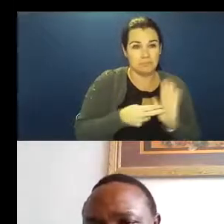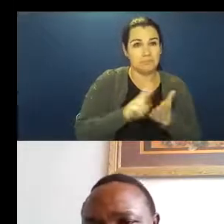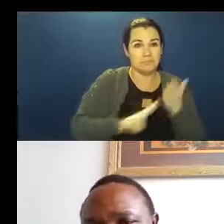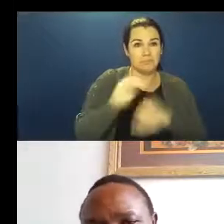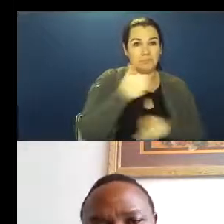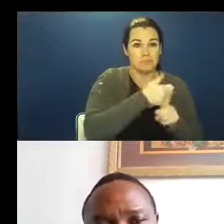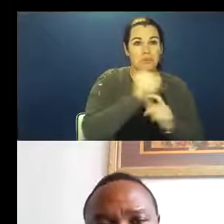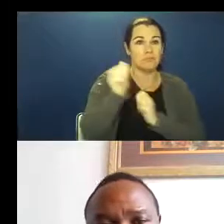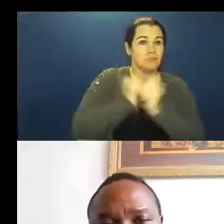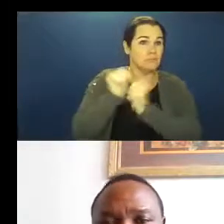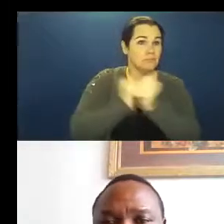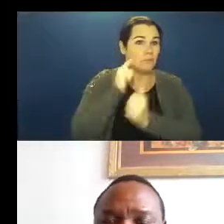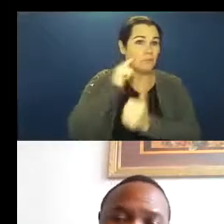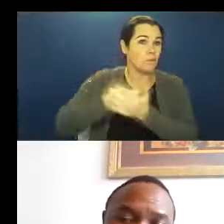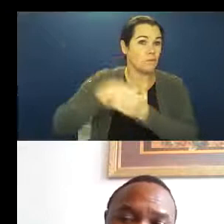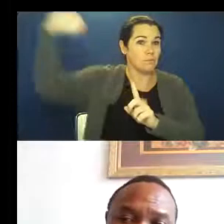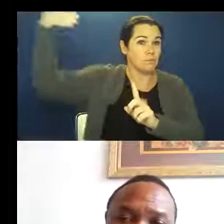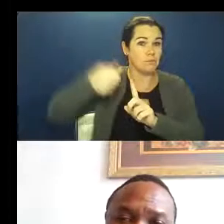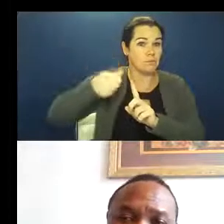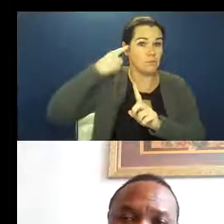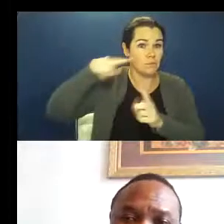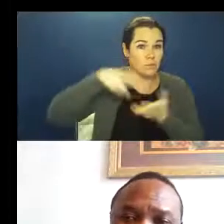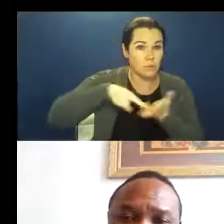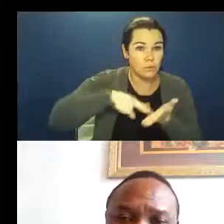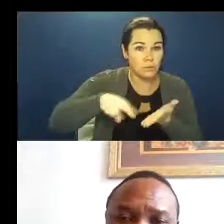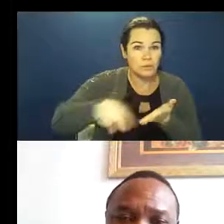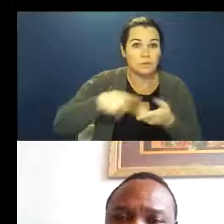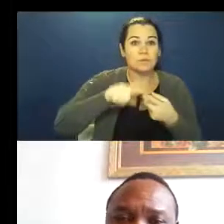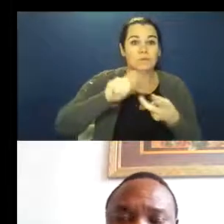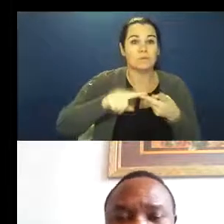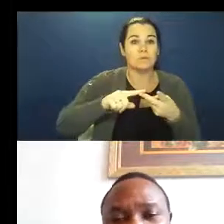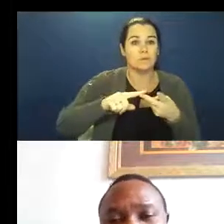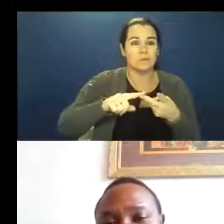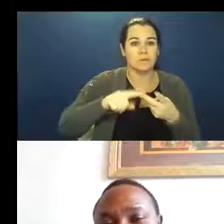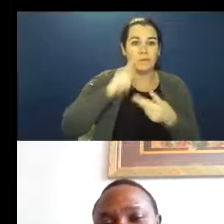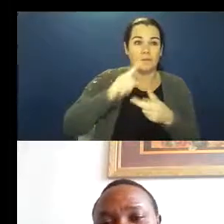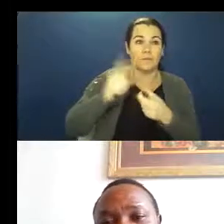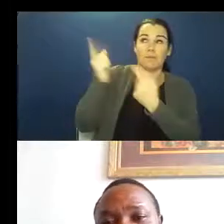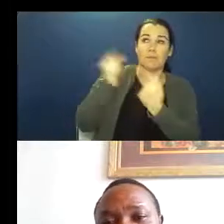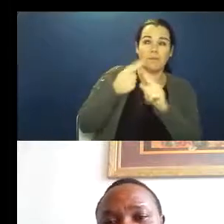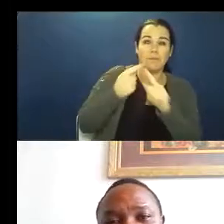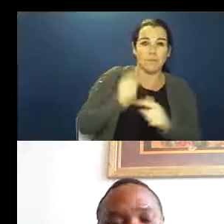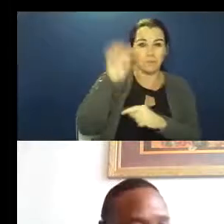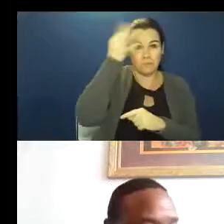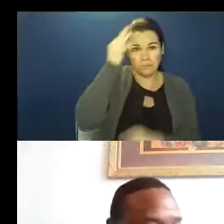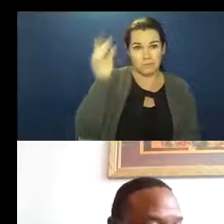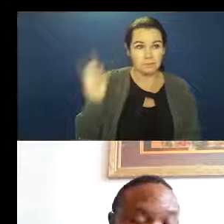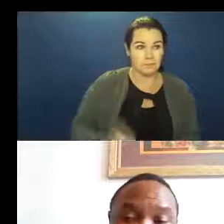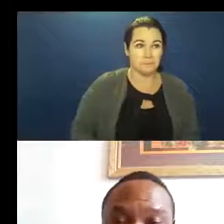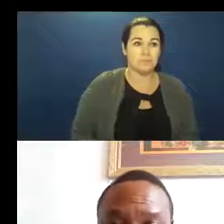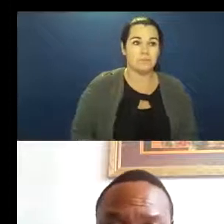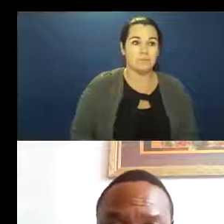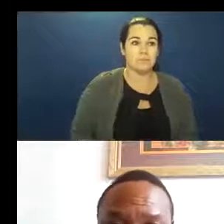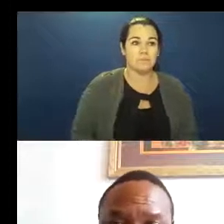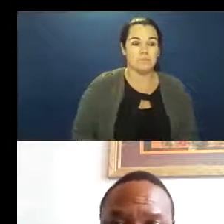for funding, research funding, and the development type of funding. So we